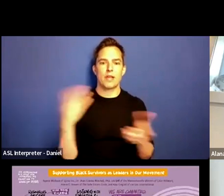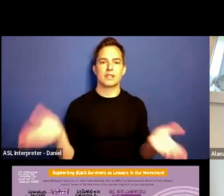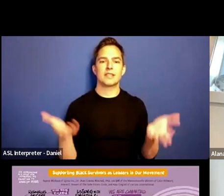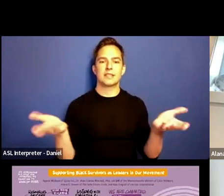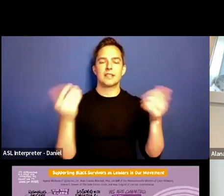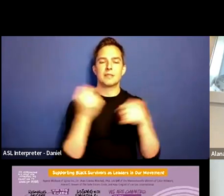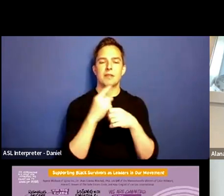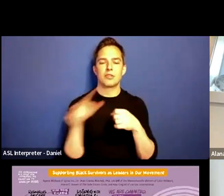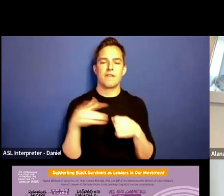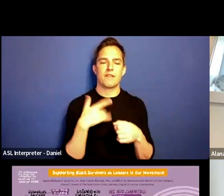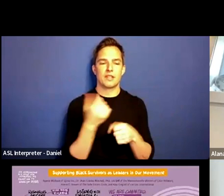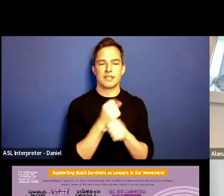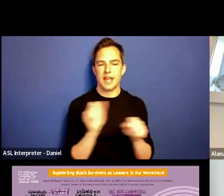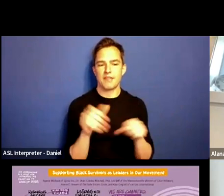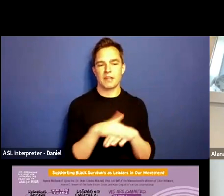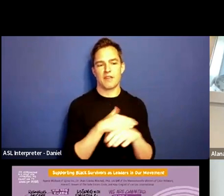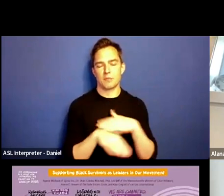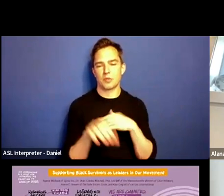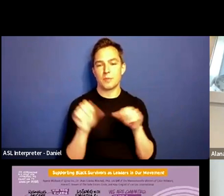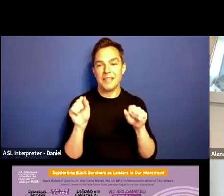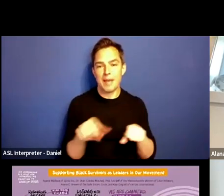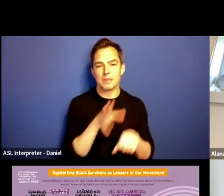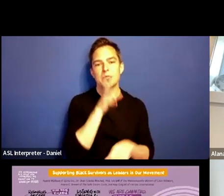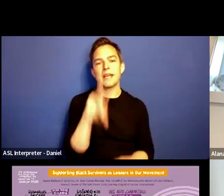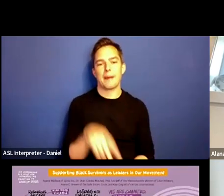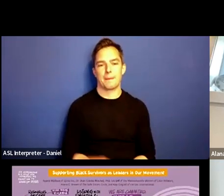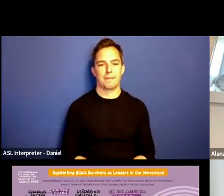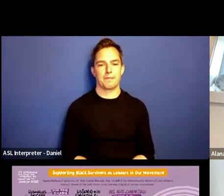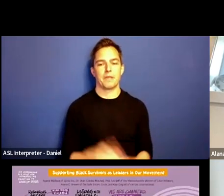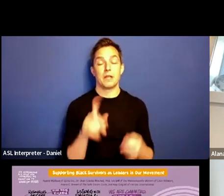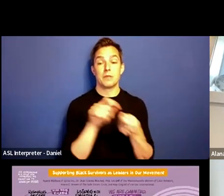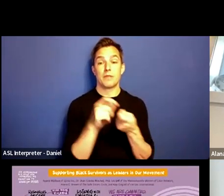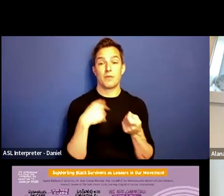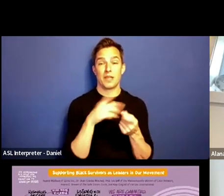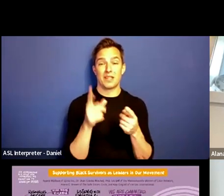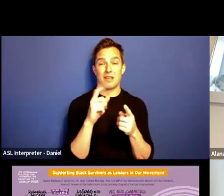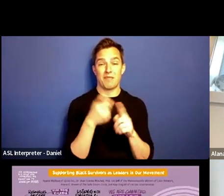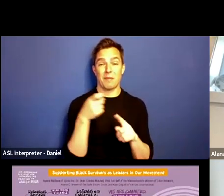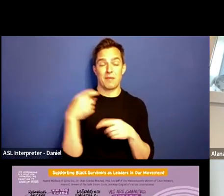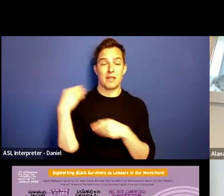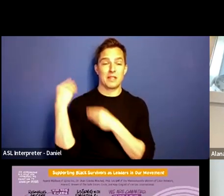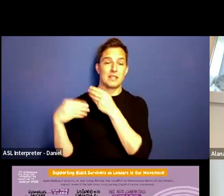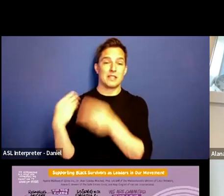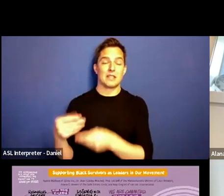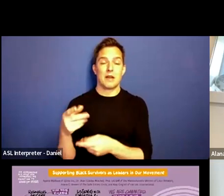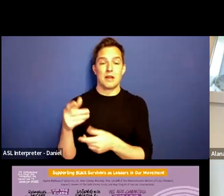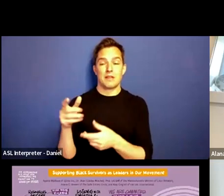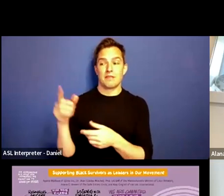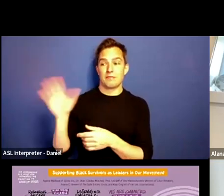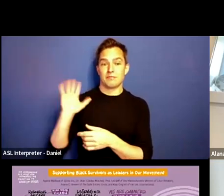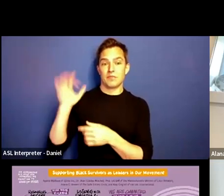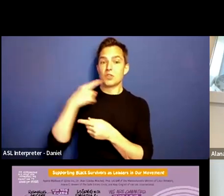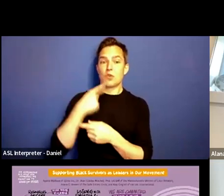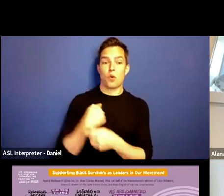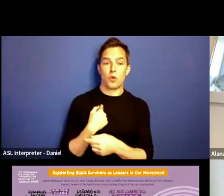feel comfortable to speak up, especially when we come from a lineage of being told that we cannot speak